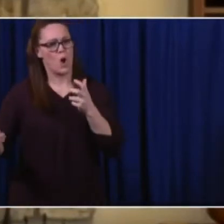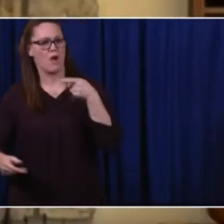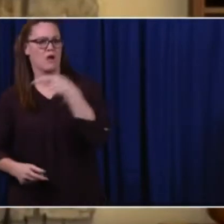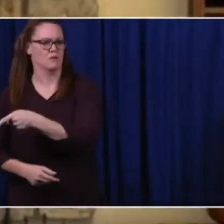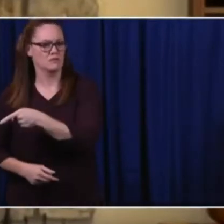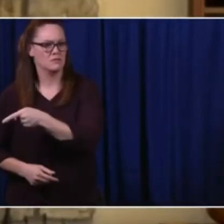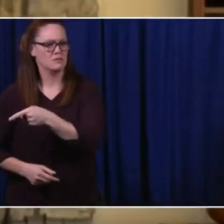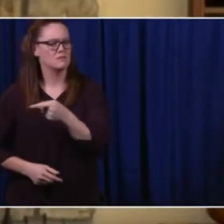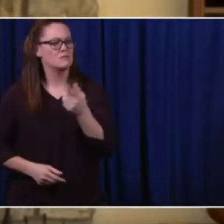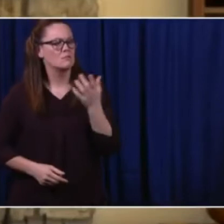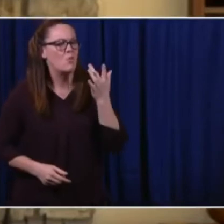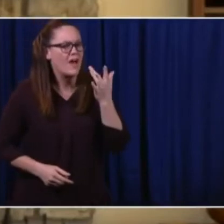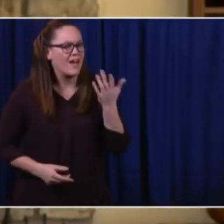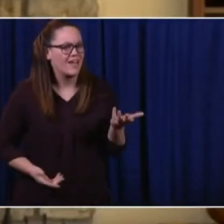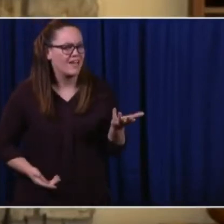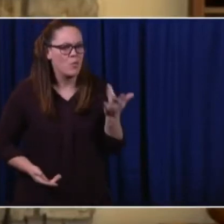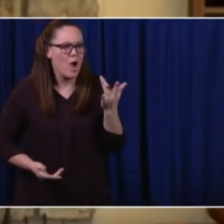why?